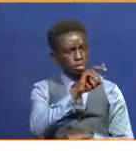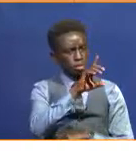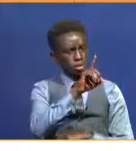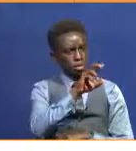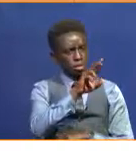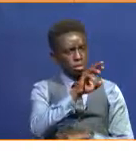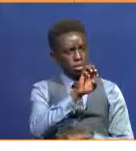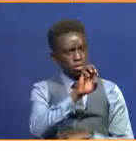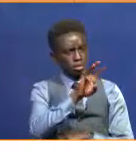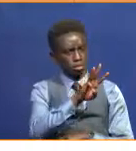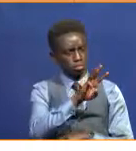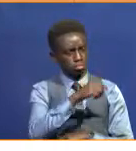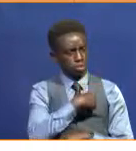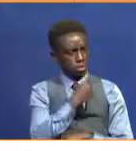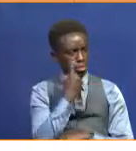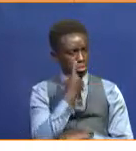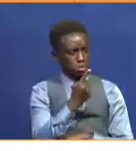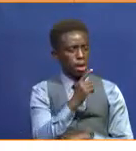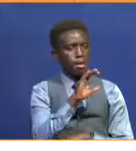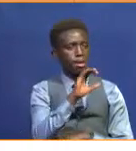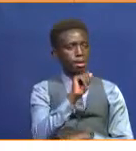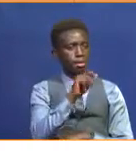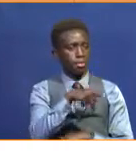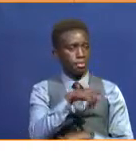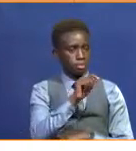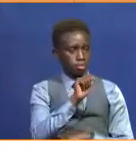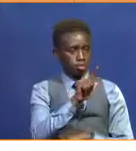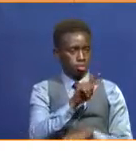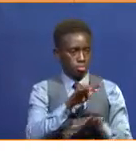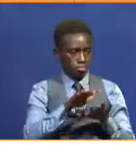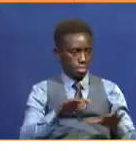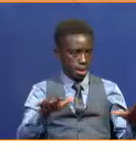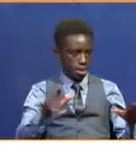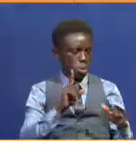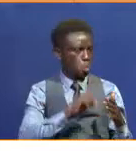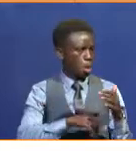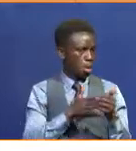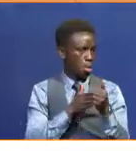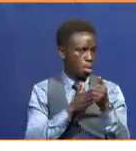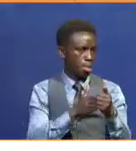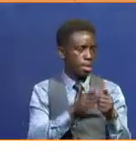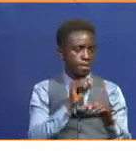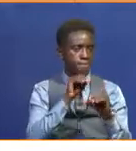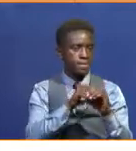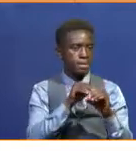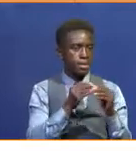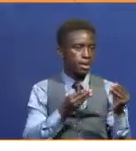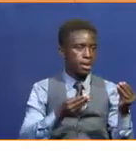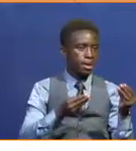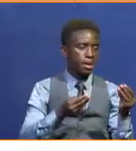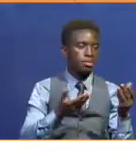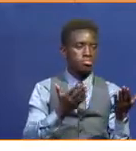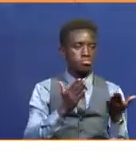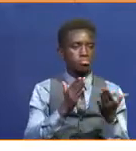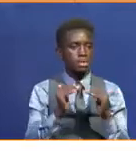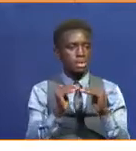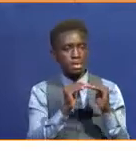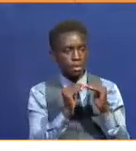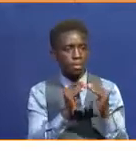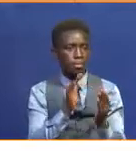the capital markets. What are the key drivers of investment in equities, bonds, and also in